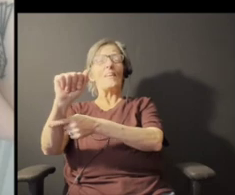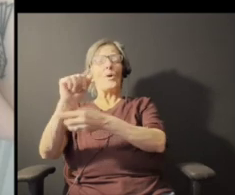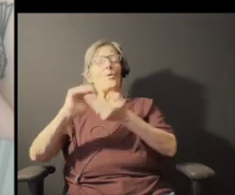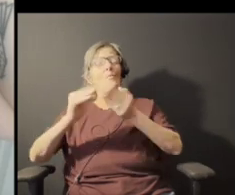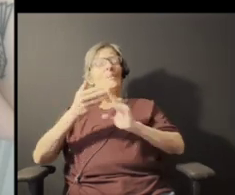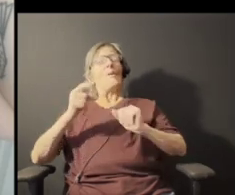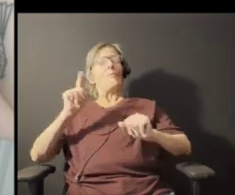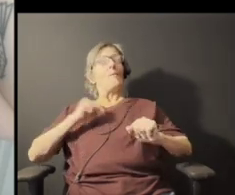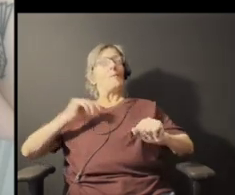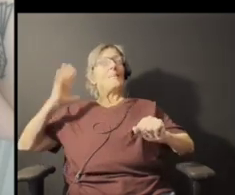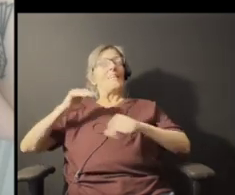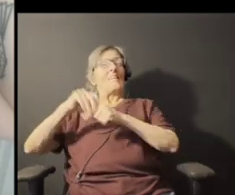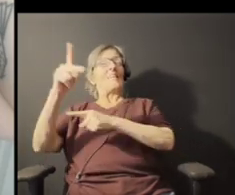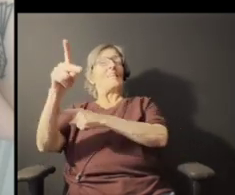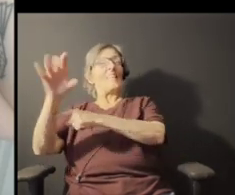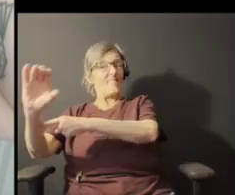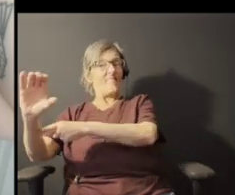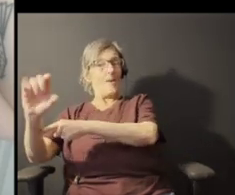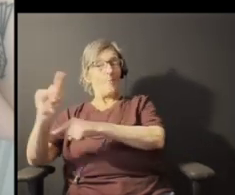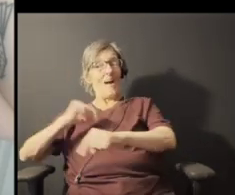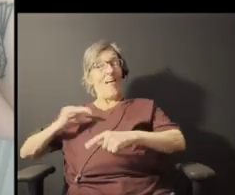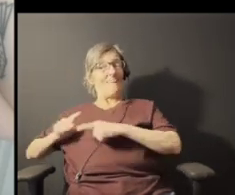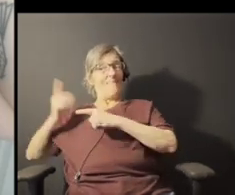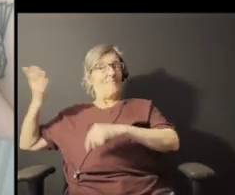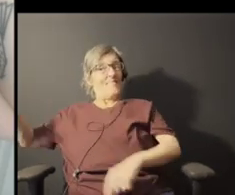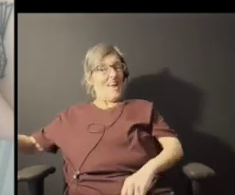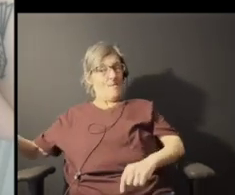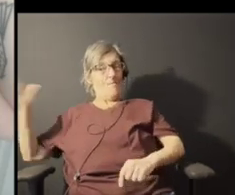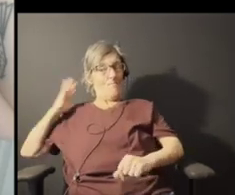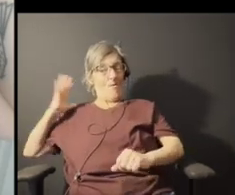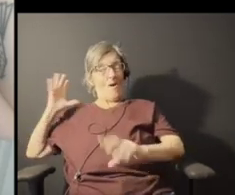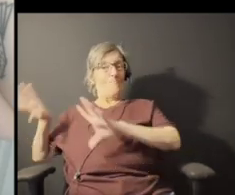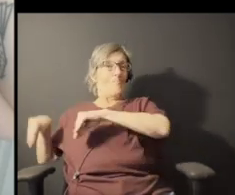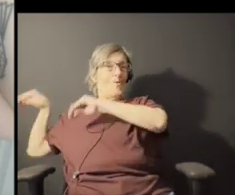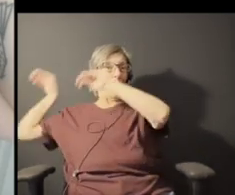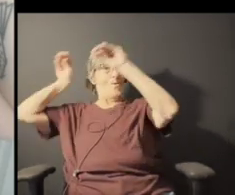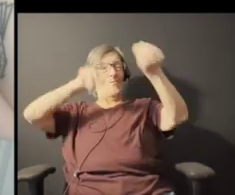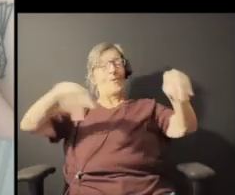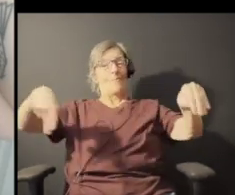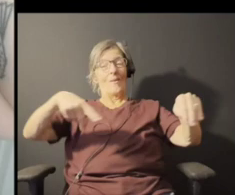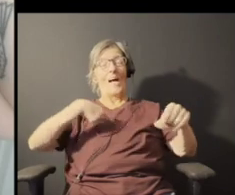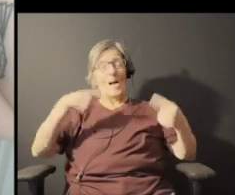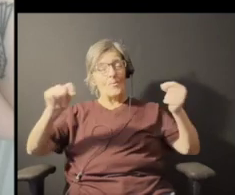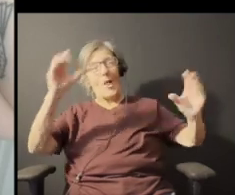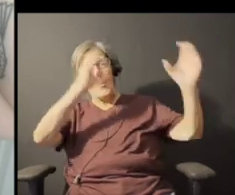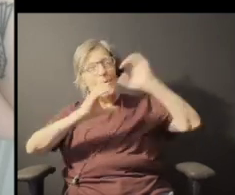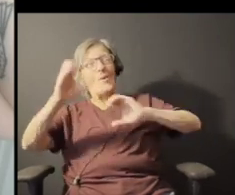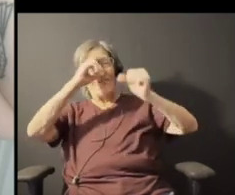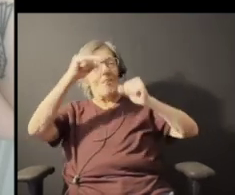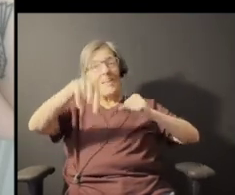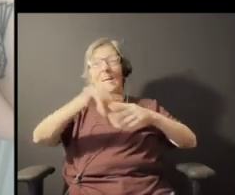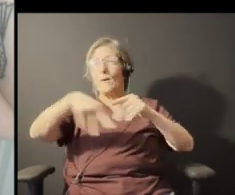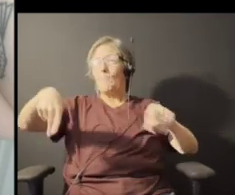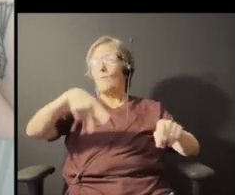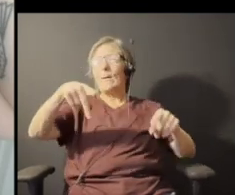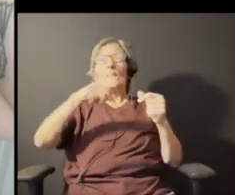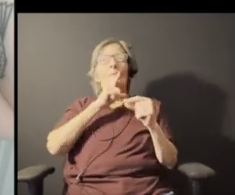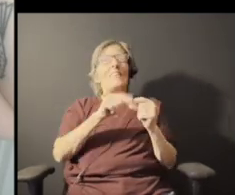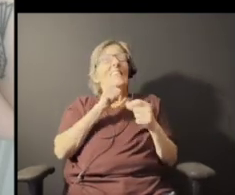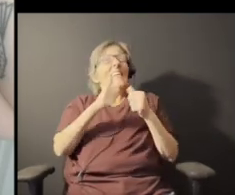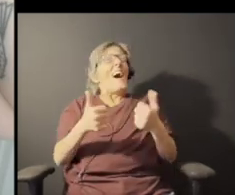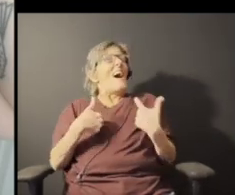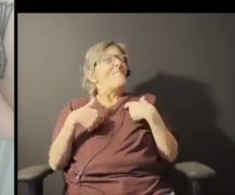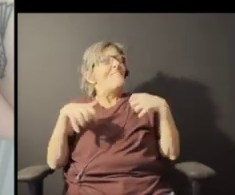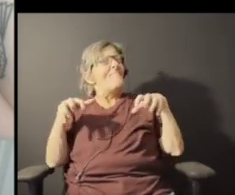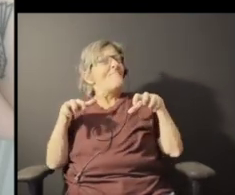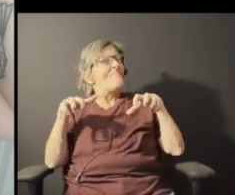community in Kansas City where I'd lived before. And I tried to look for that here in Portland and there just really